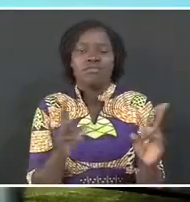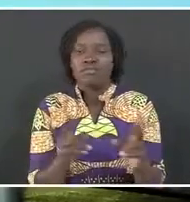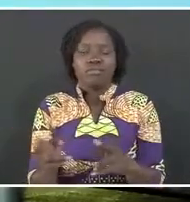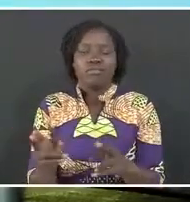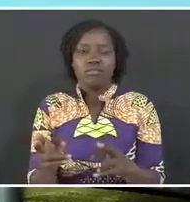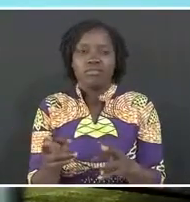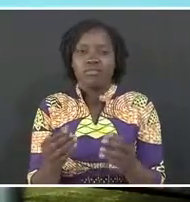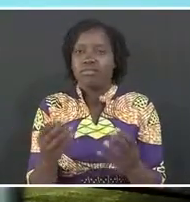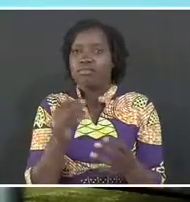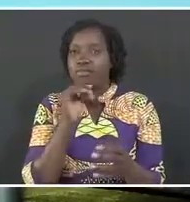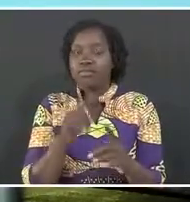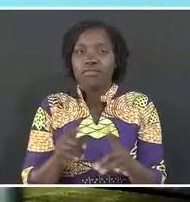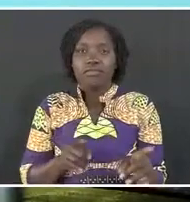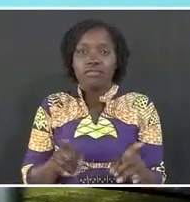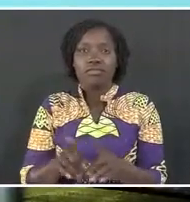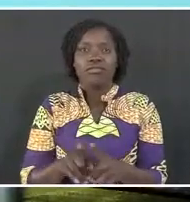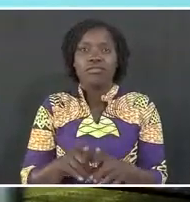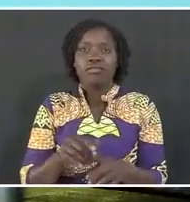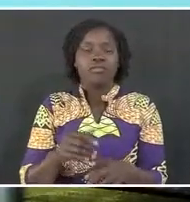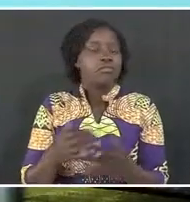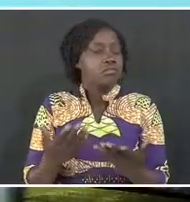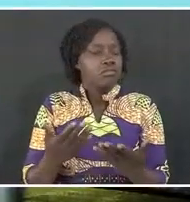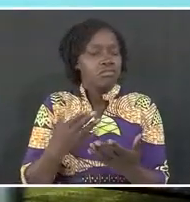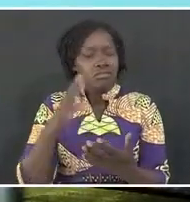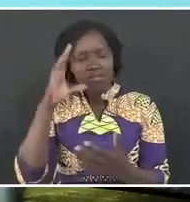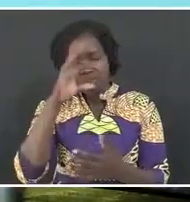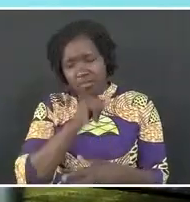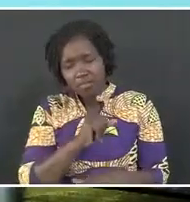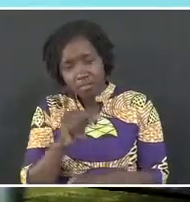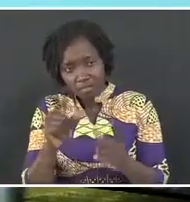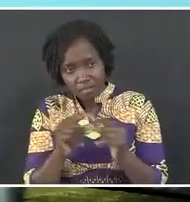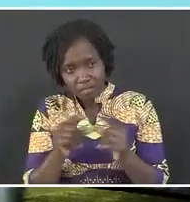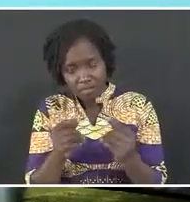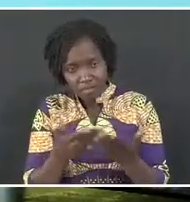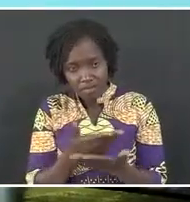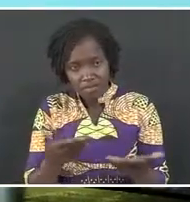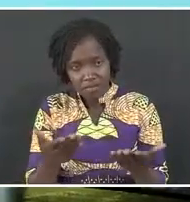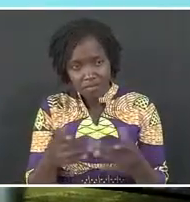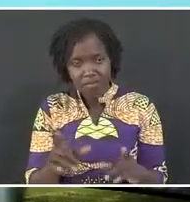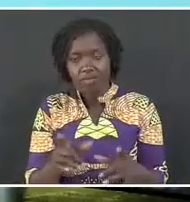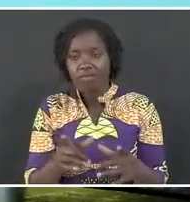so many brothers and sisters who don't have this message. Let us